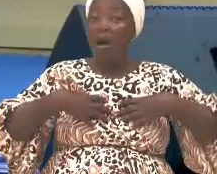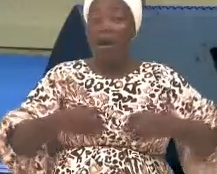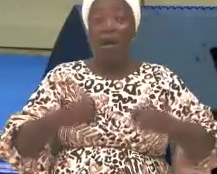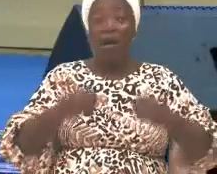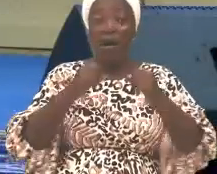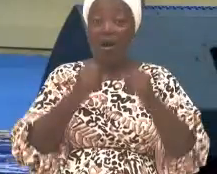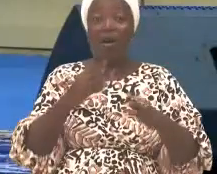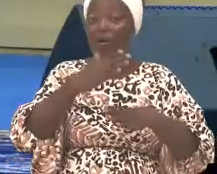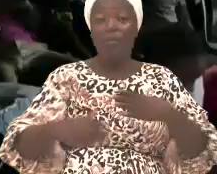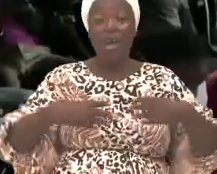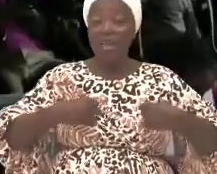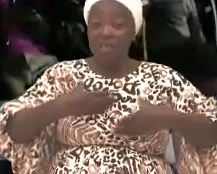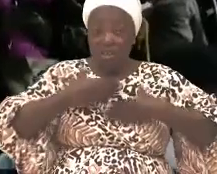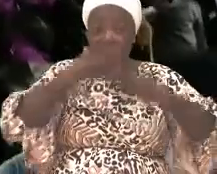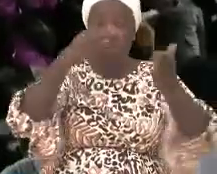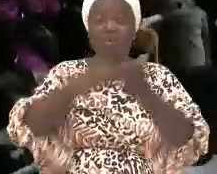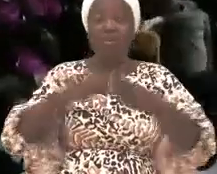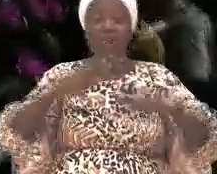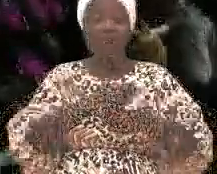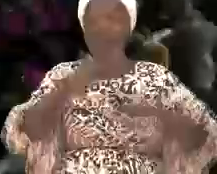shout, wholeness.